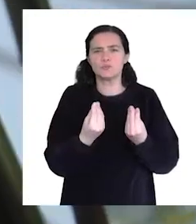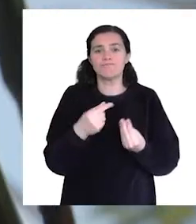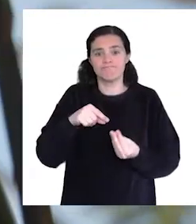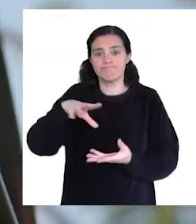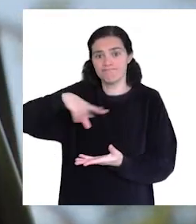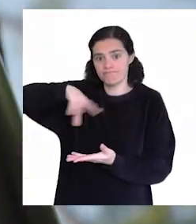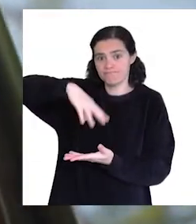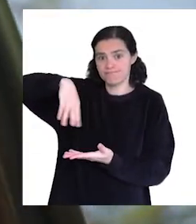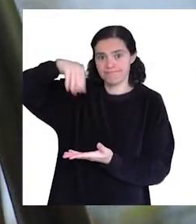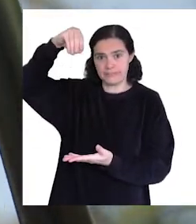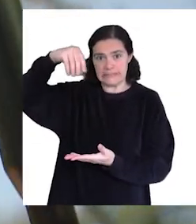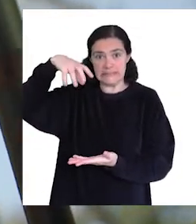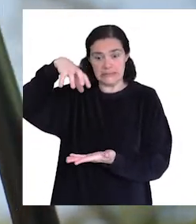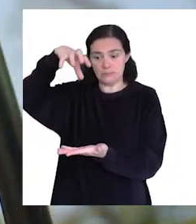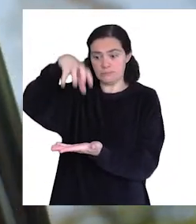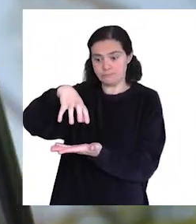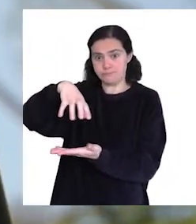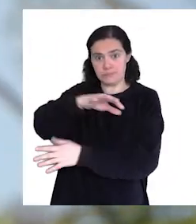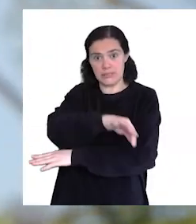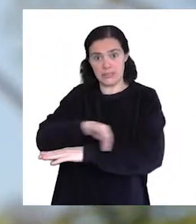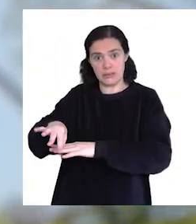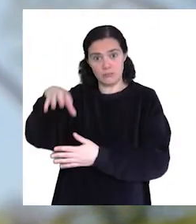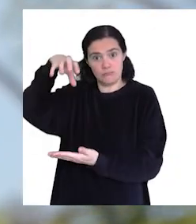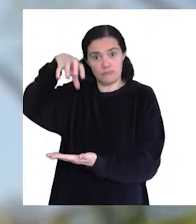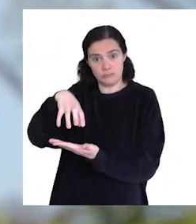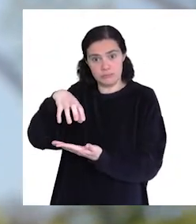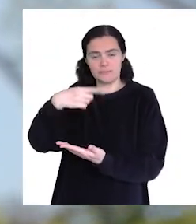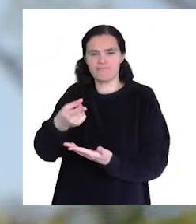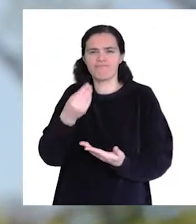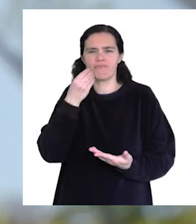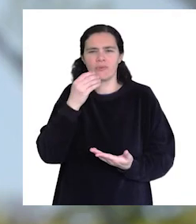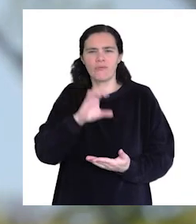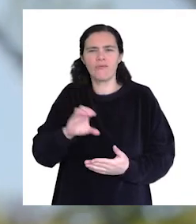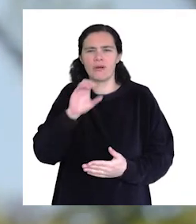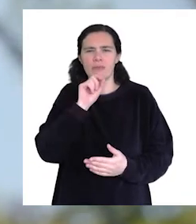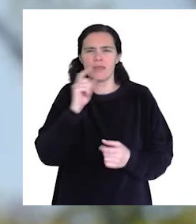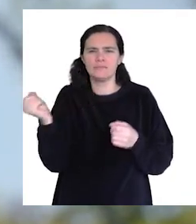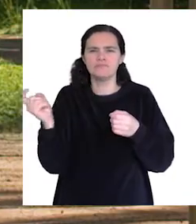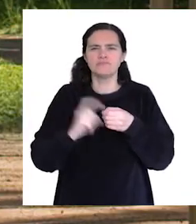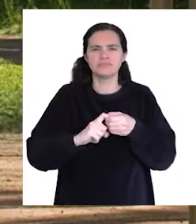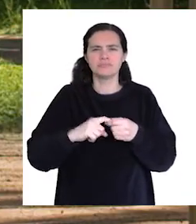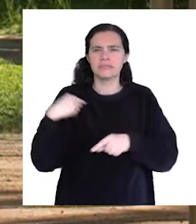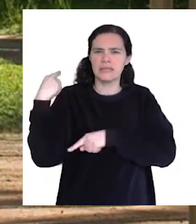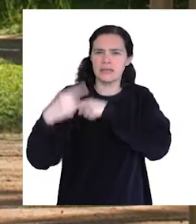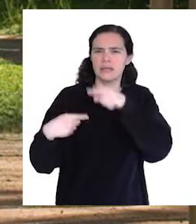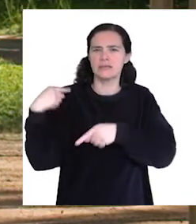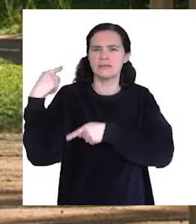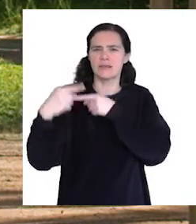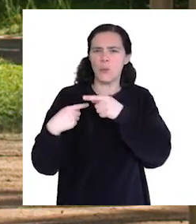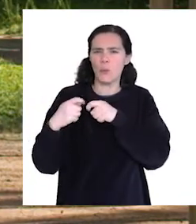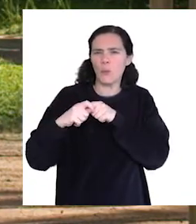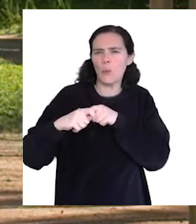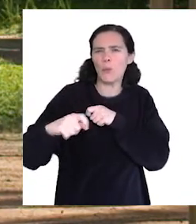dimensions. It's a vortex. This pavilion, this architectural pavilion, which in a way belongs to a long